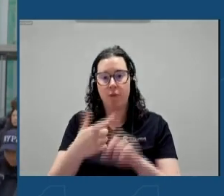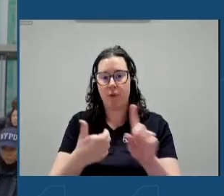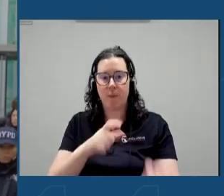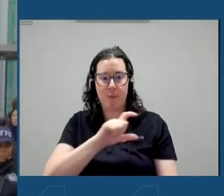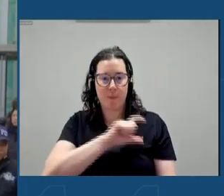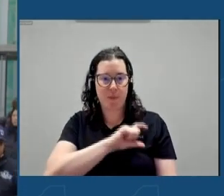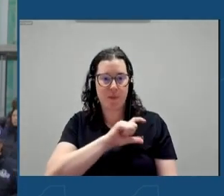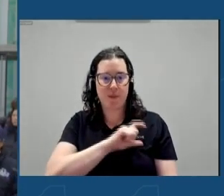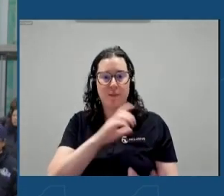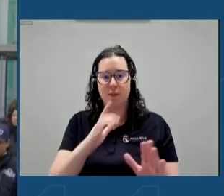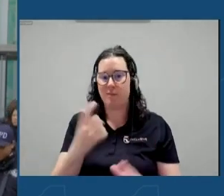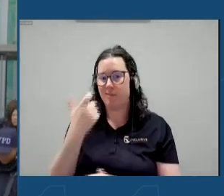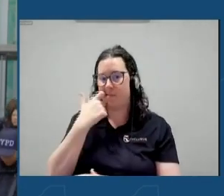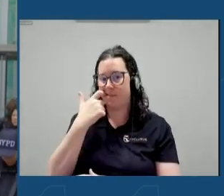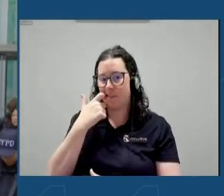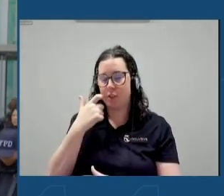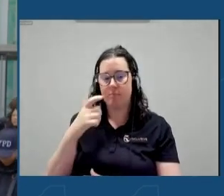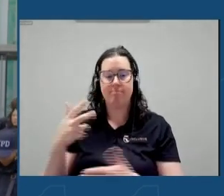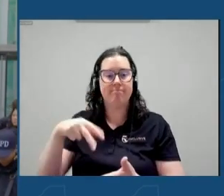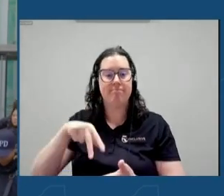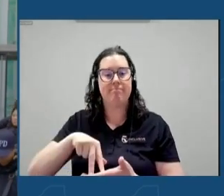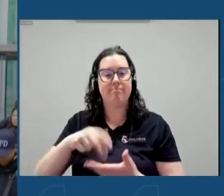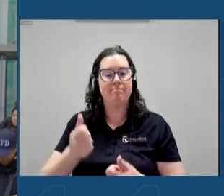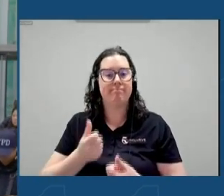who stood here.